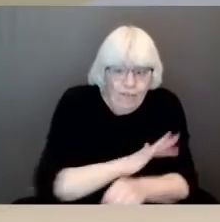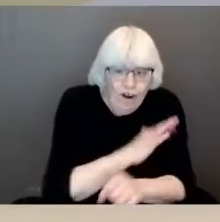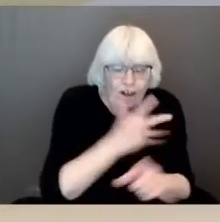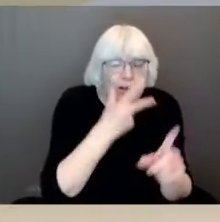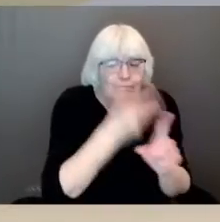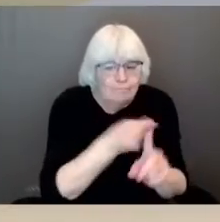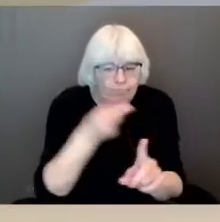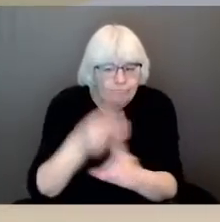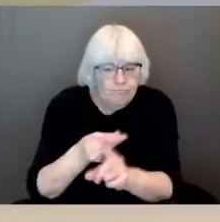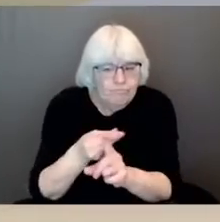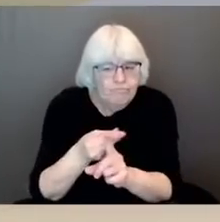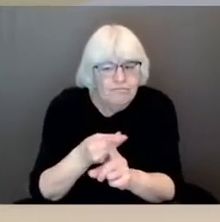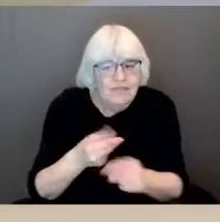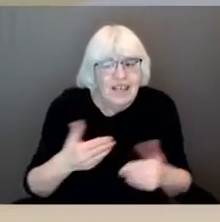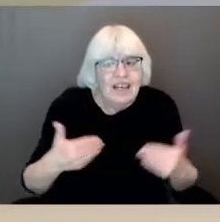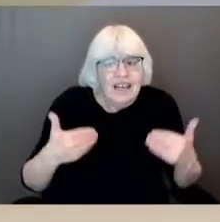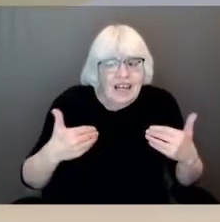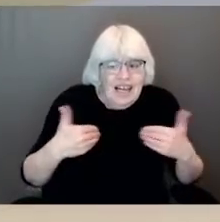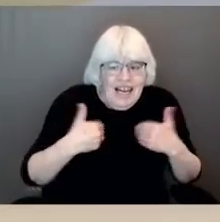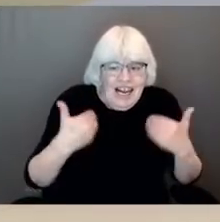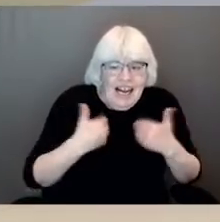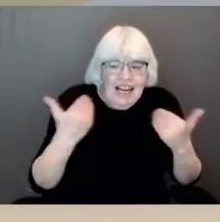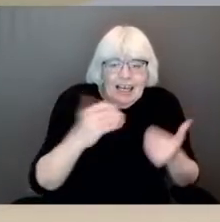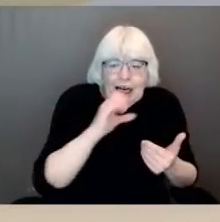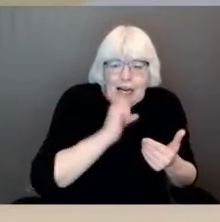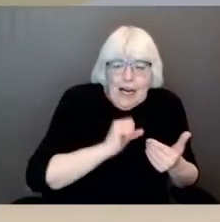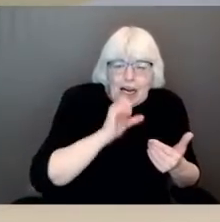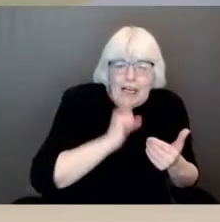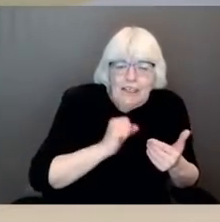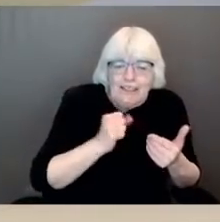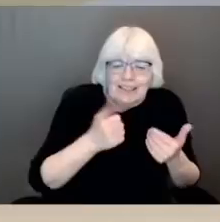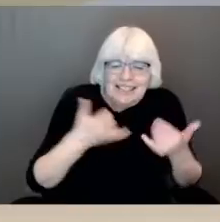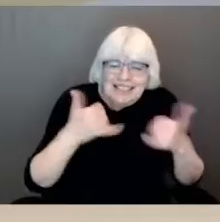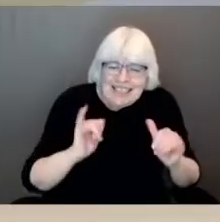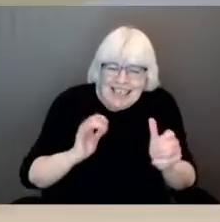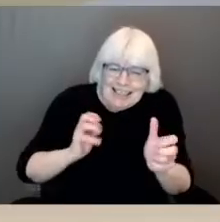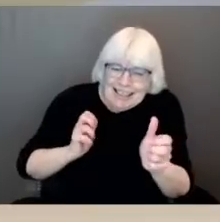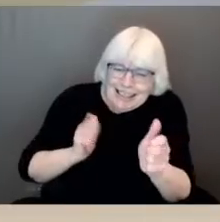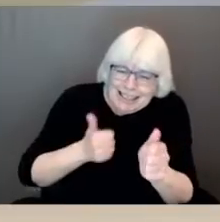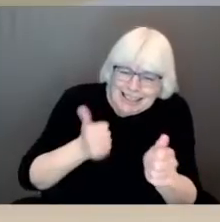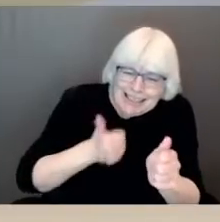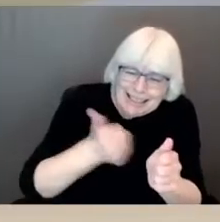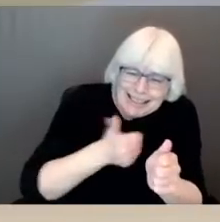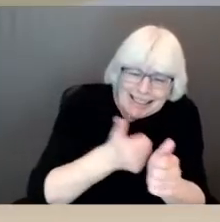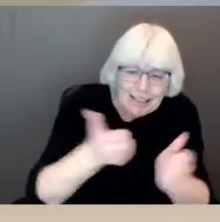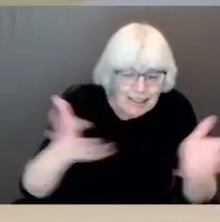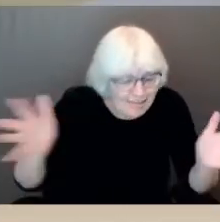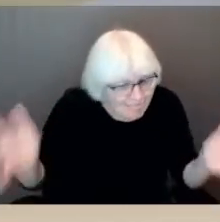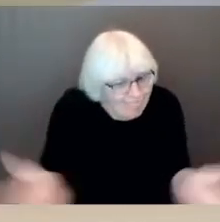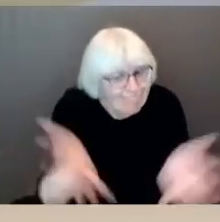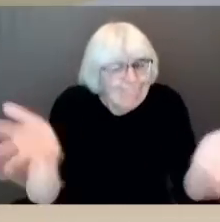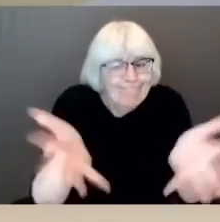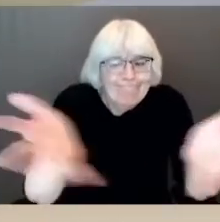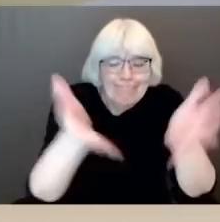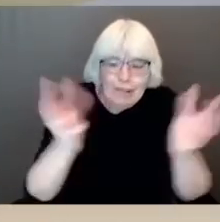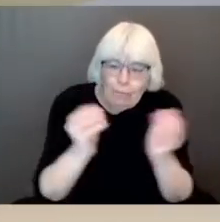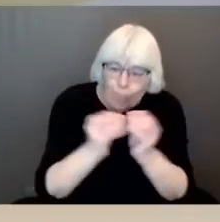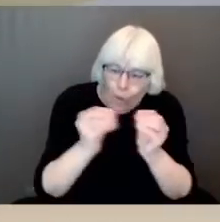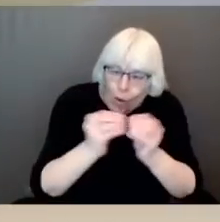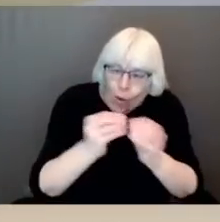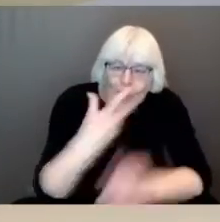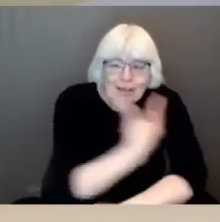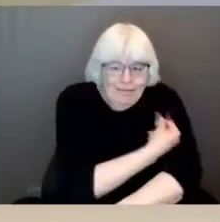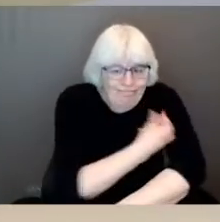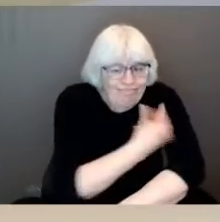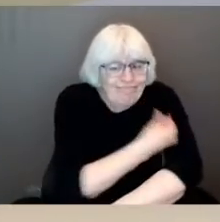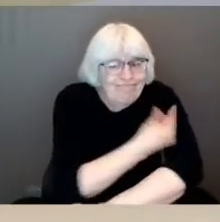age groups are still too low, and we want to continue to emphasize the importance